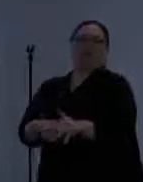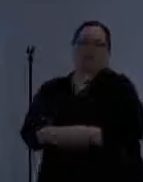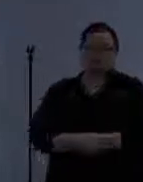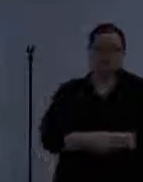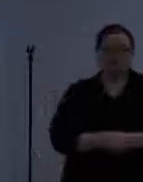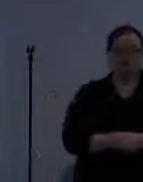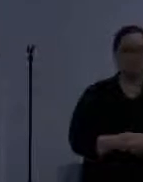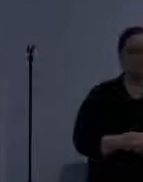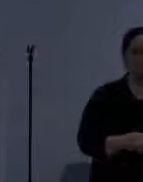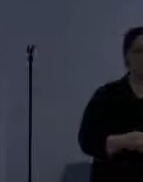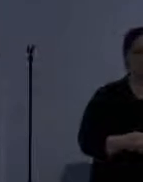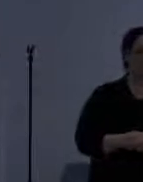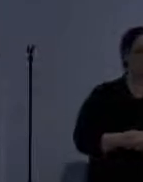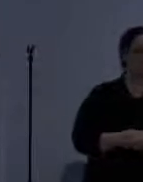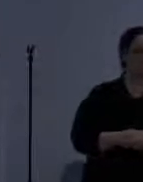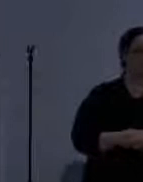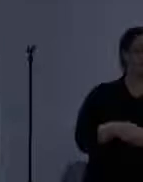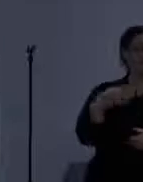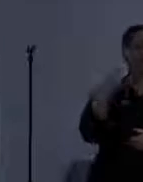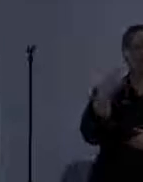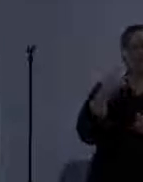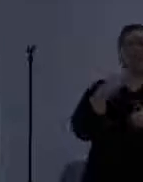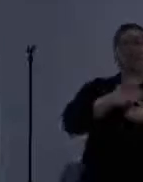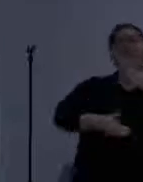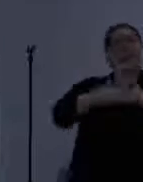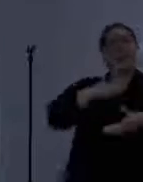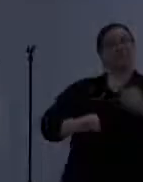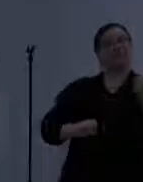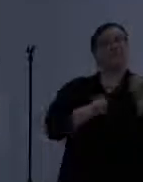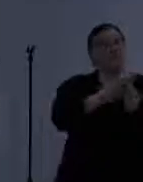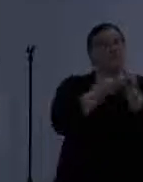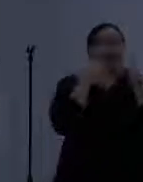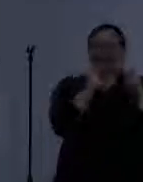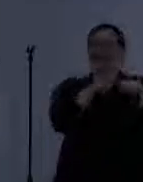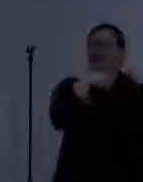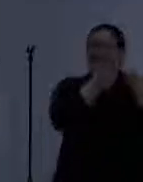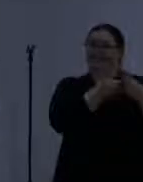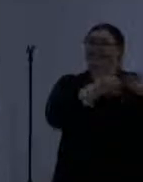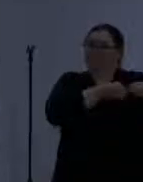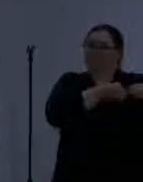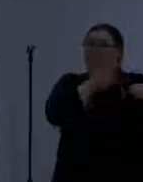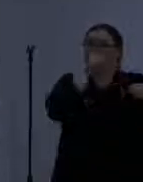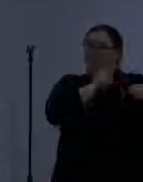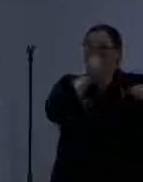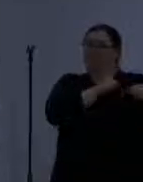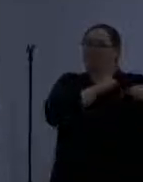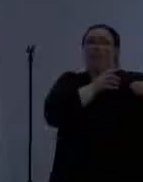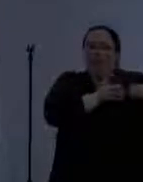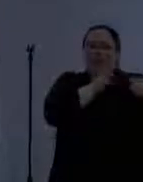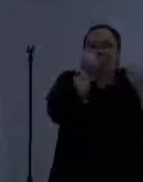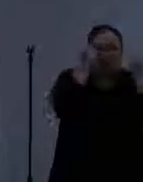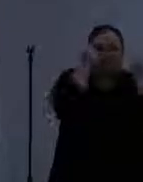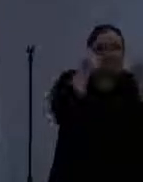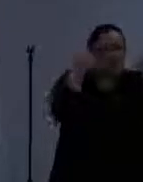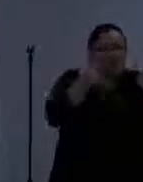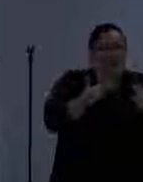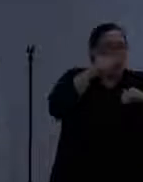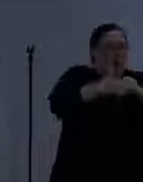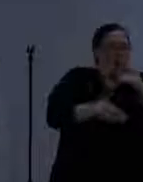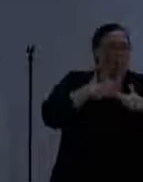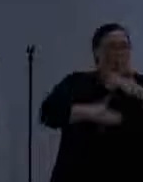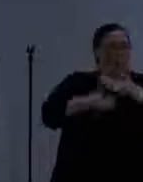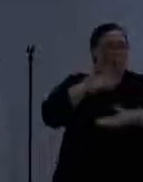behaviour support, we actually have a team of people who can support understanding a bit more about what behaviour